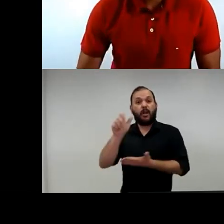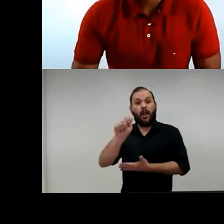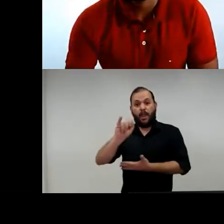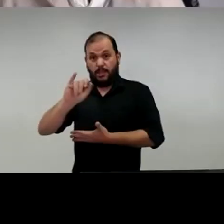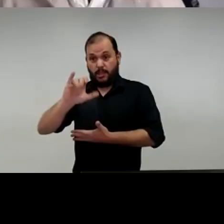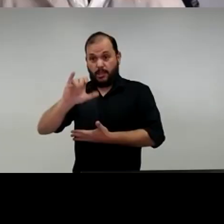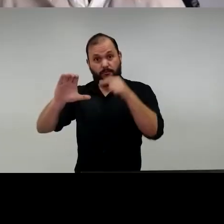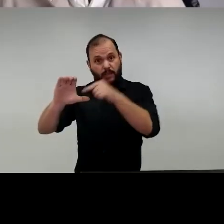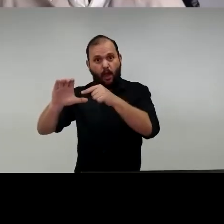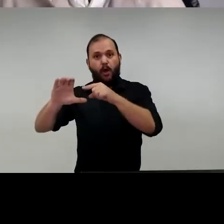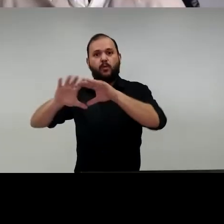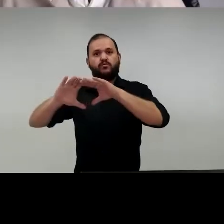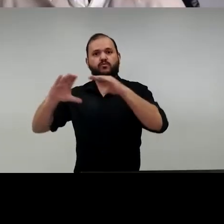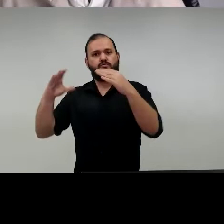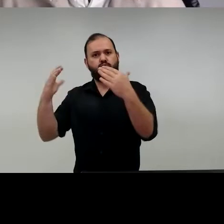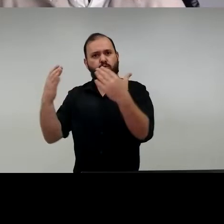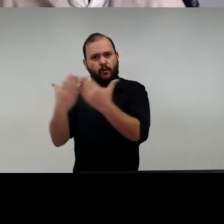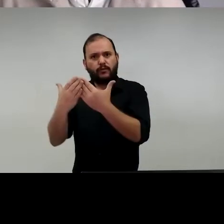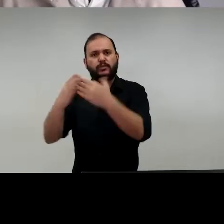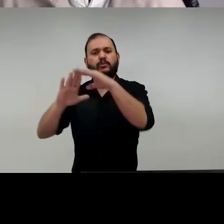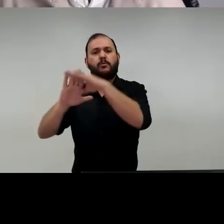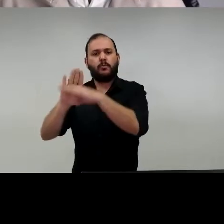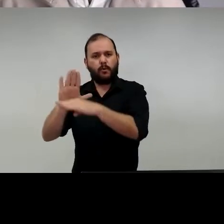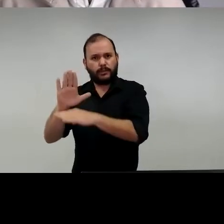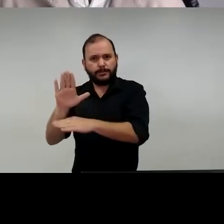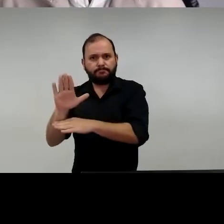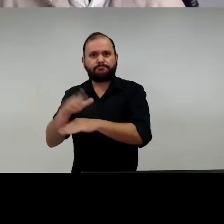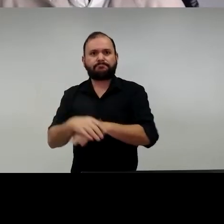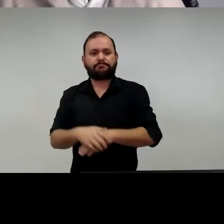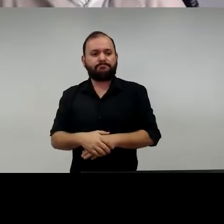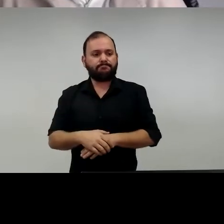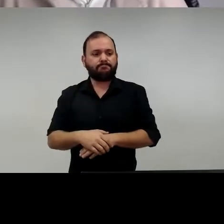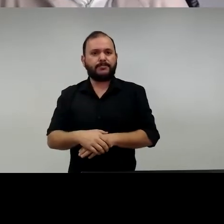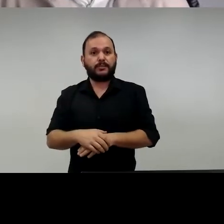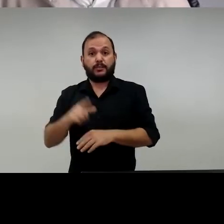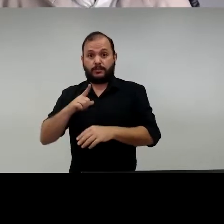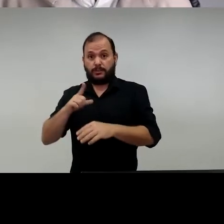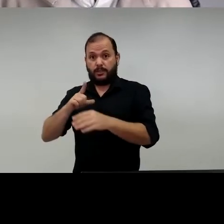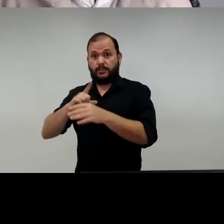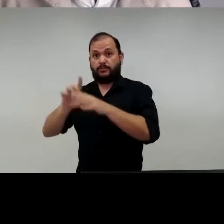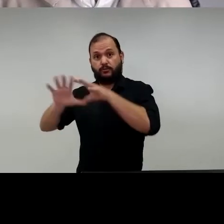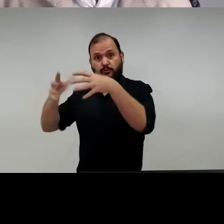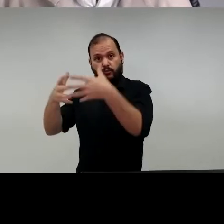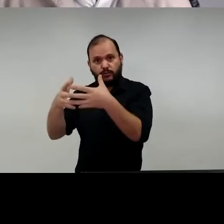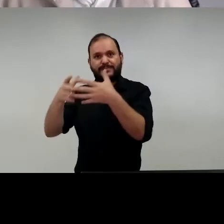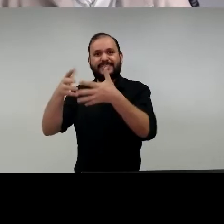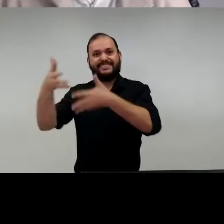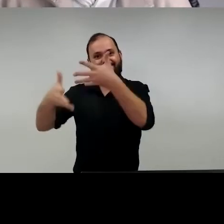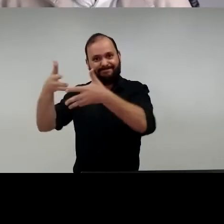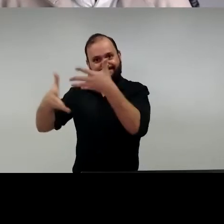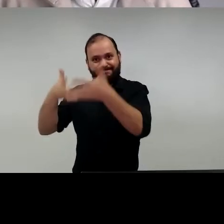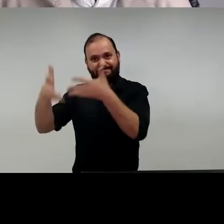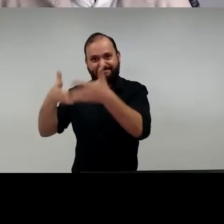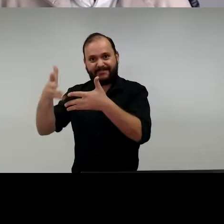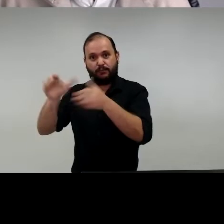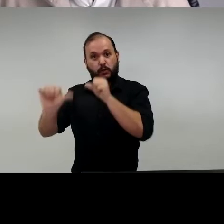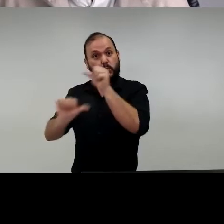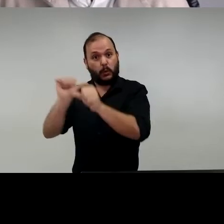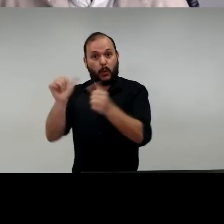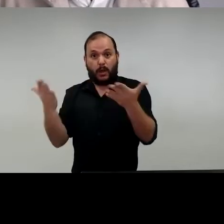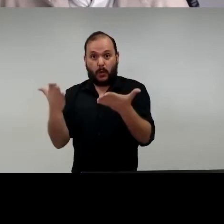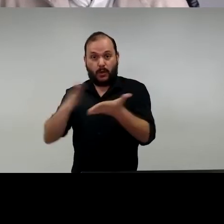programs, okay, I see there is relay between sign language interpreters. This is fine. Languages